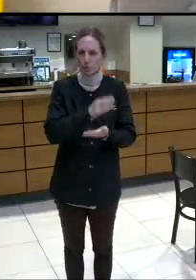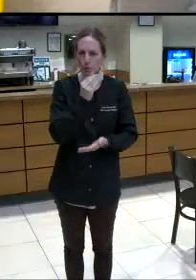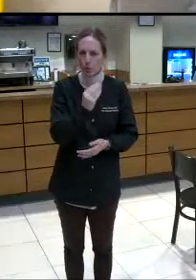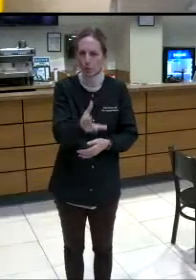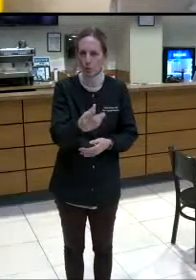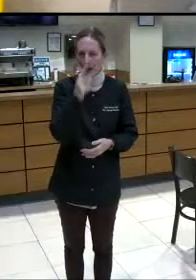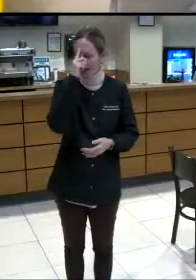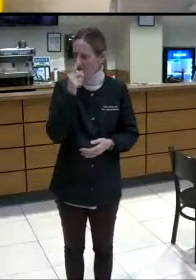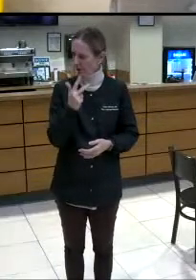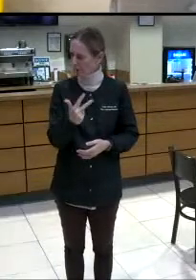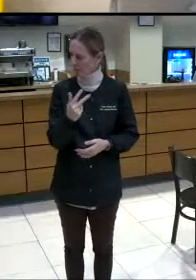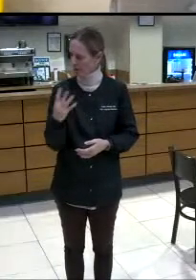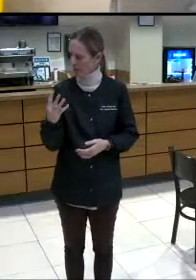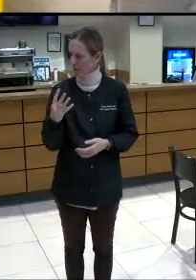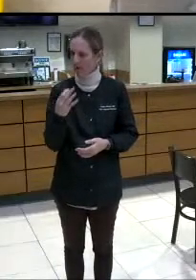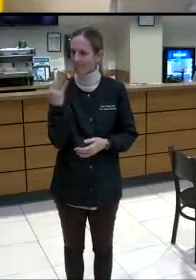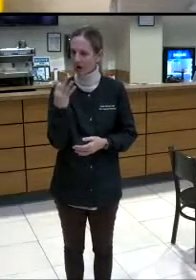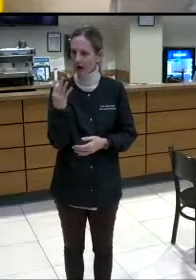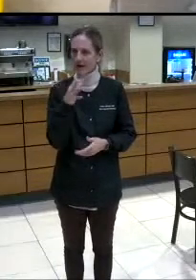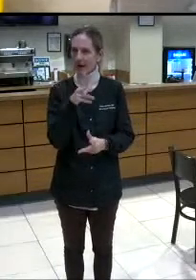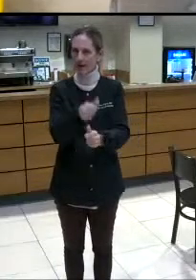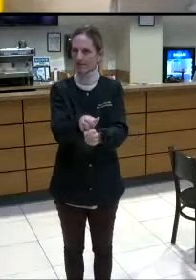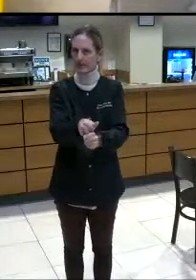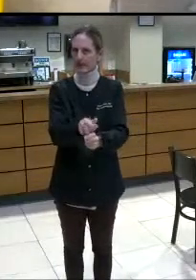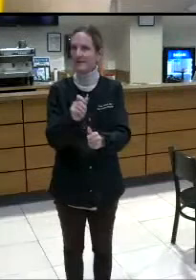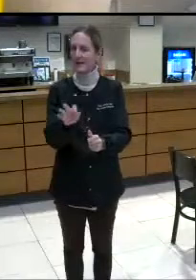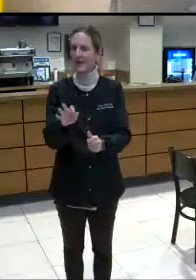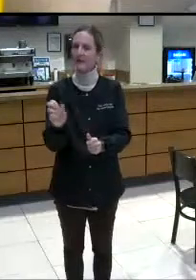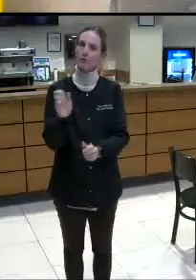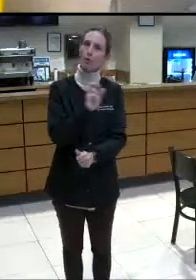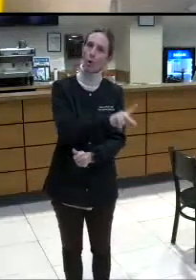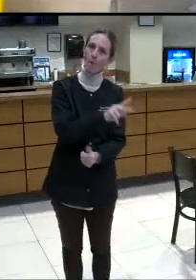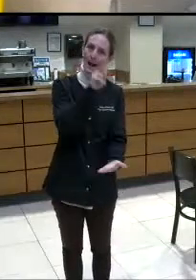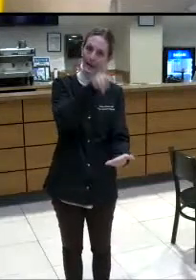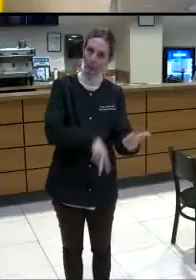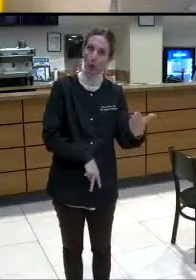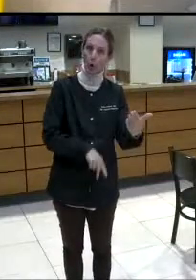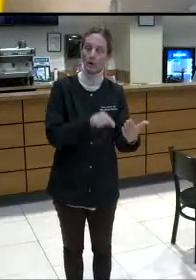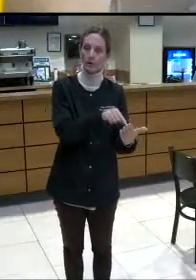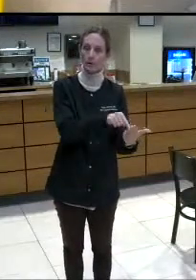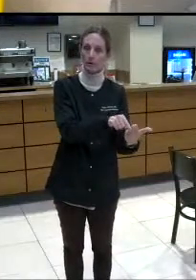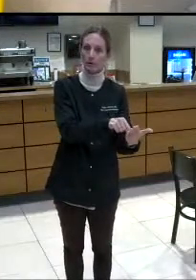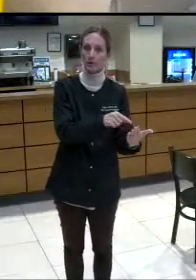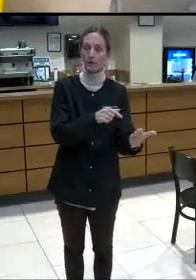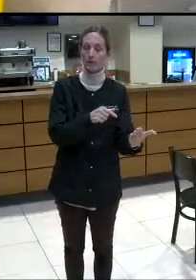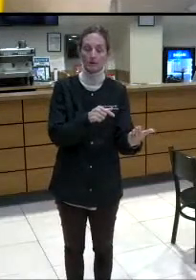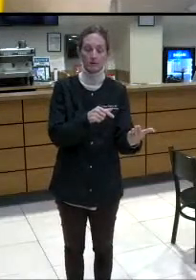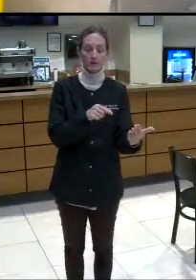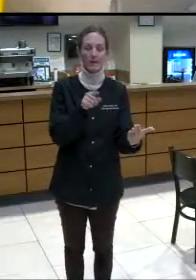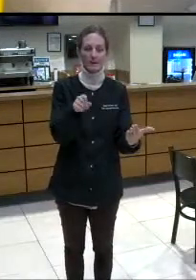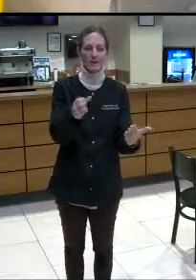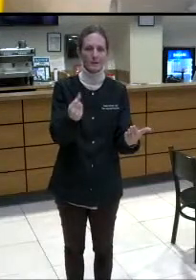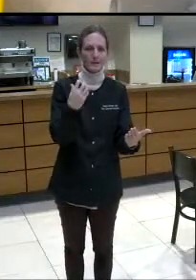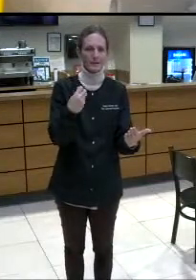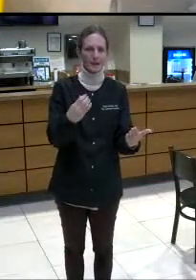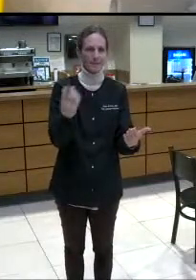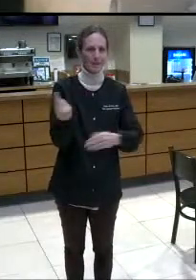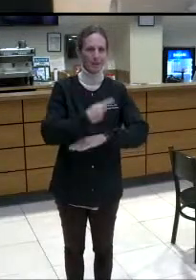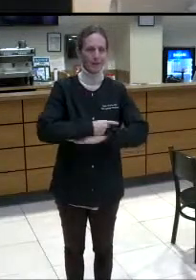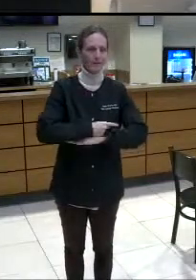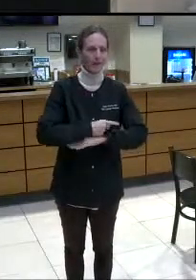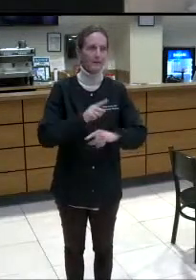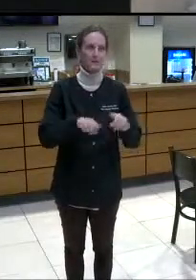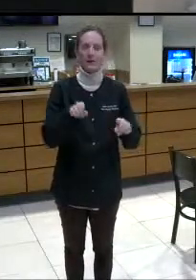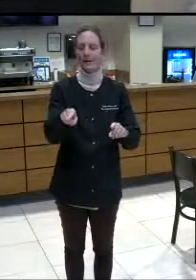Friday updates. So if you go back and look, because I know you did ask about that, and I asked him, and he was going to send me those dates, and I know he's been